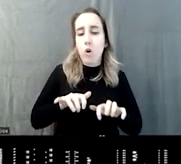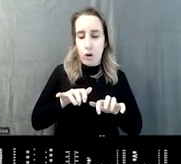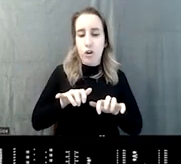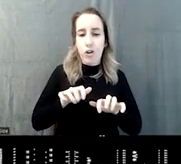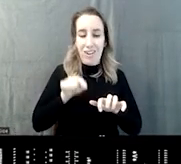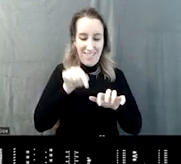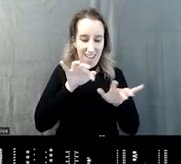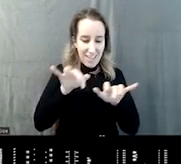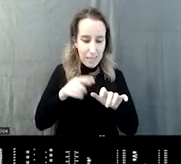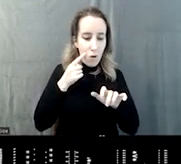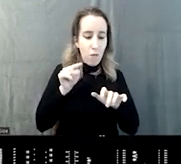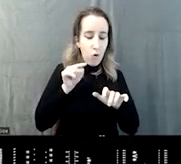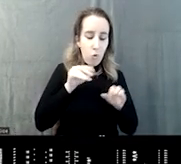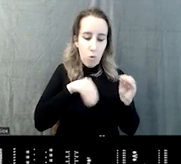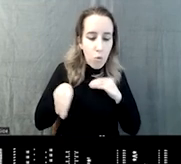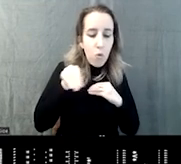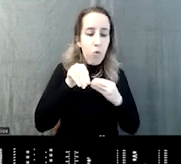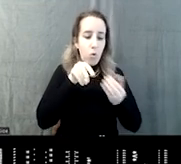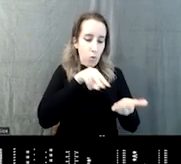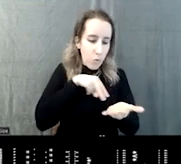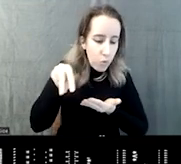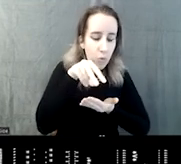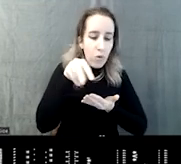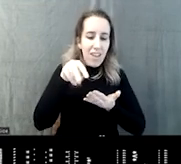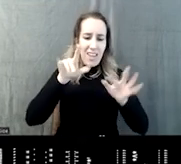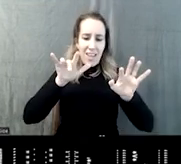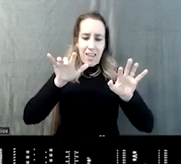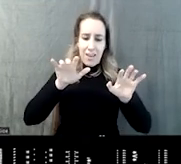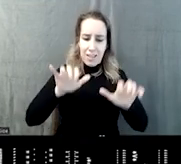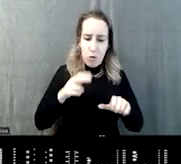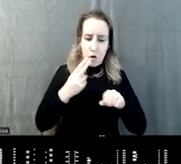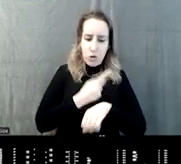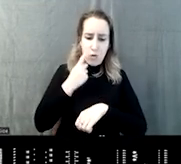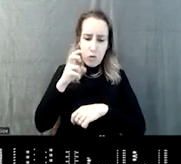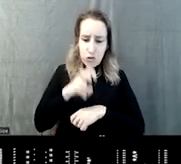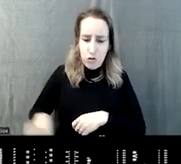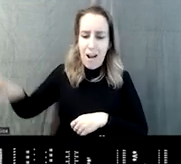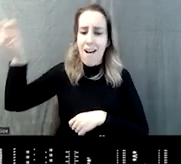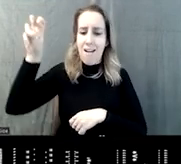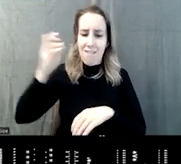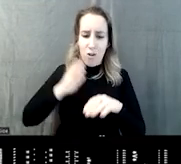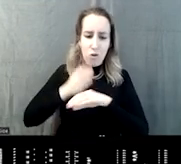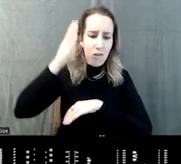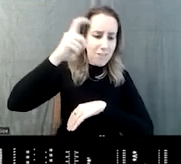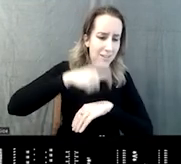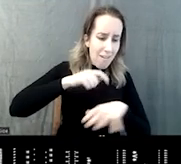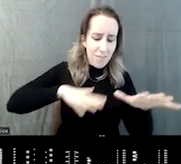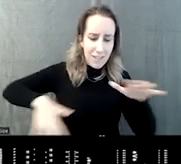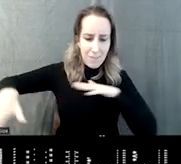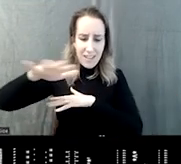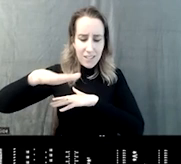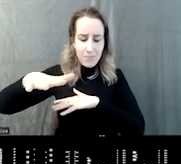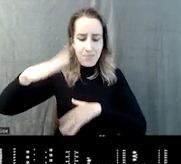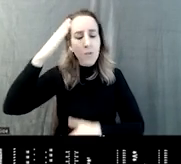for choreography, as a place to travel across time and space. You know, what does crip time mean? It can also mean staying home